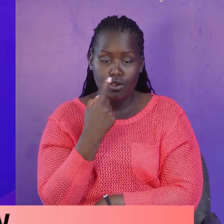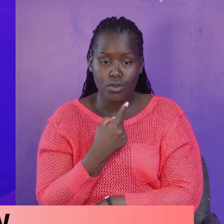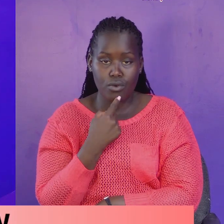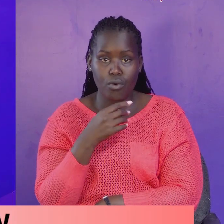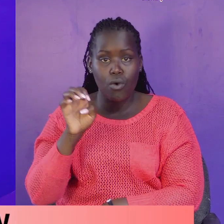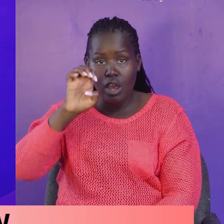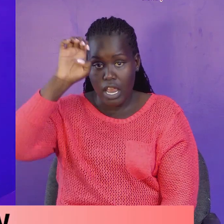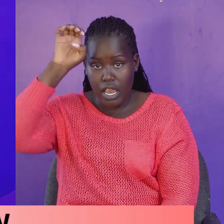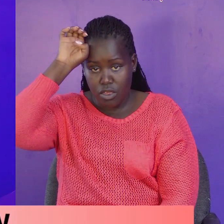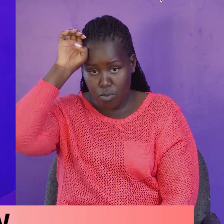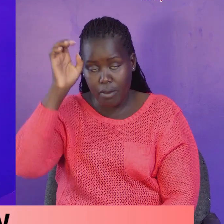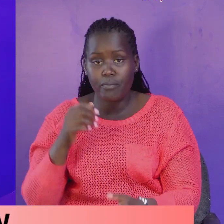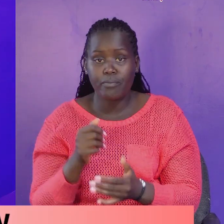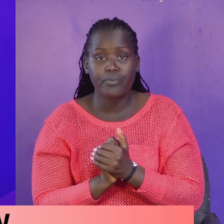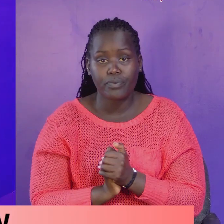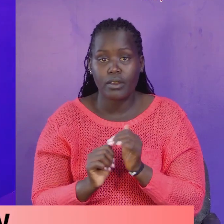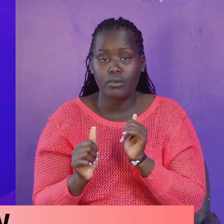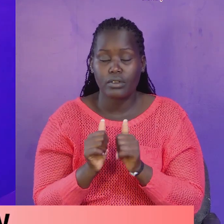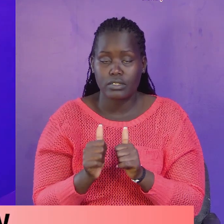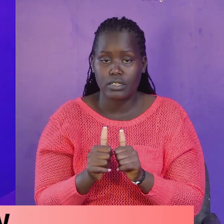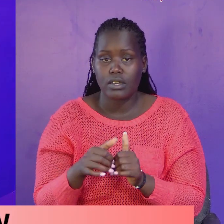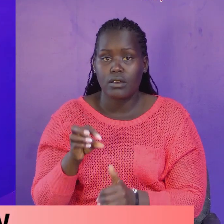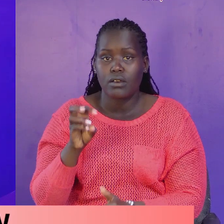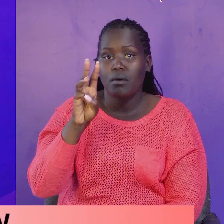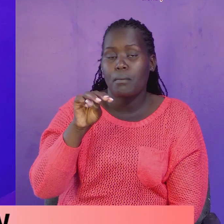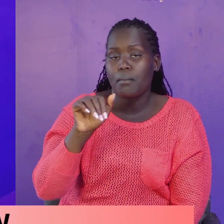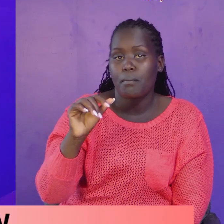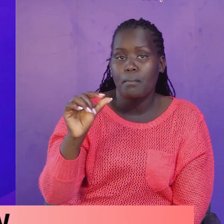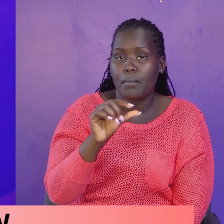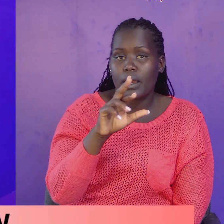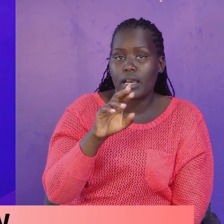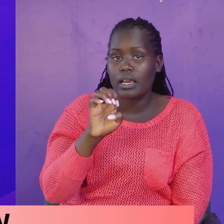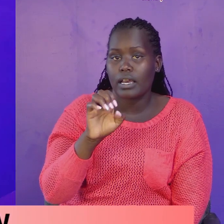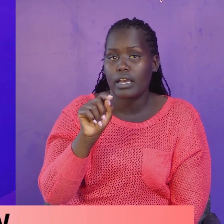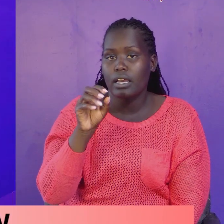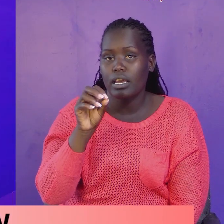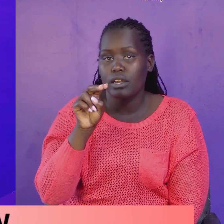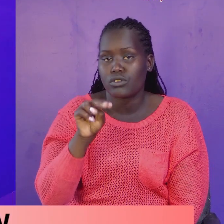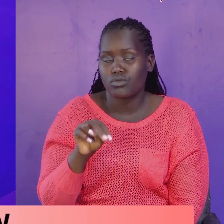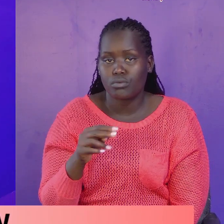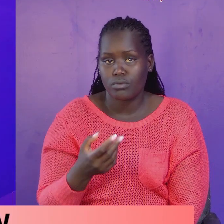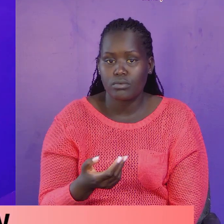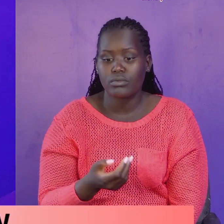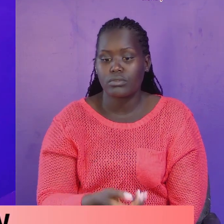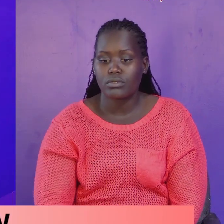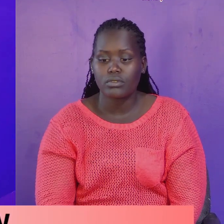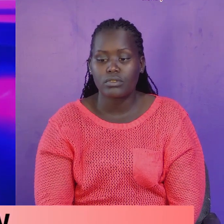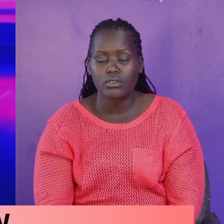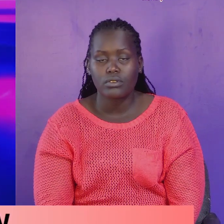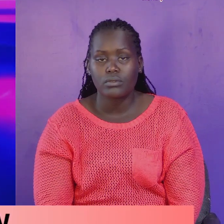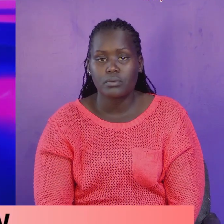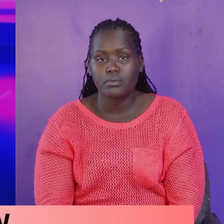Ethiopian. That is Magertu Alemu. Alemu. The third was... That's name. Yeah. That's the name I was looking for.